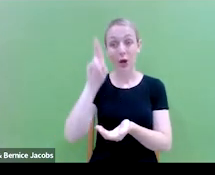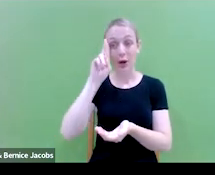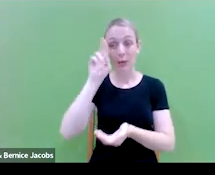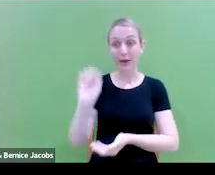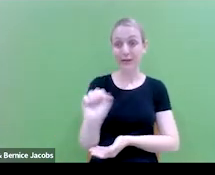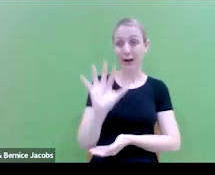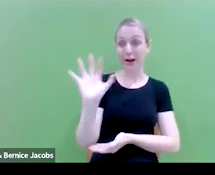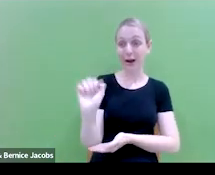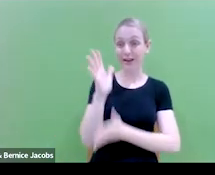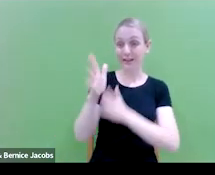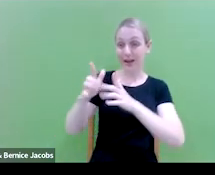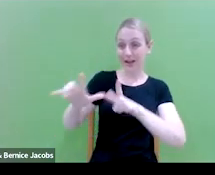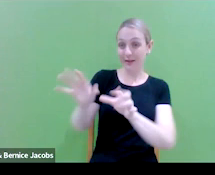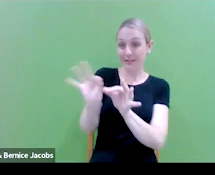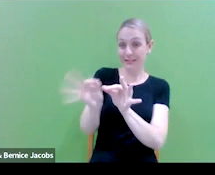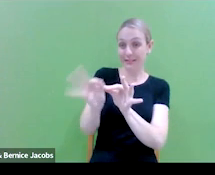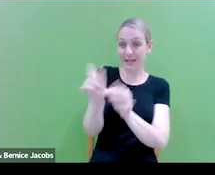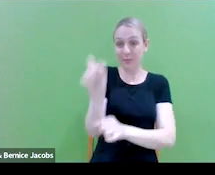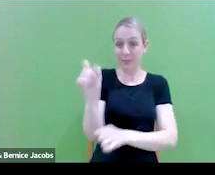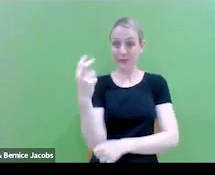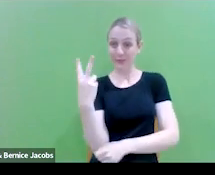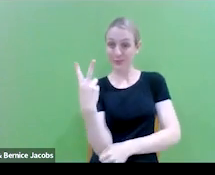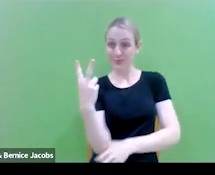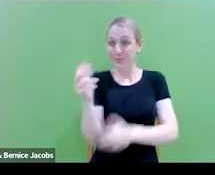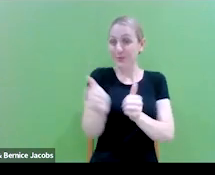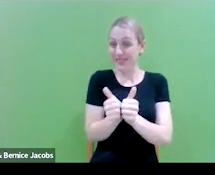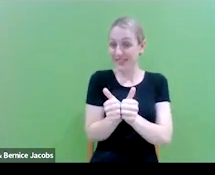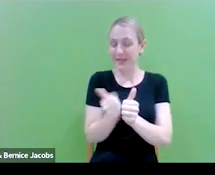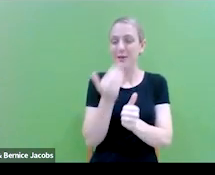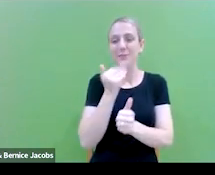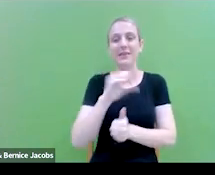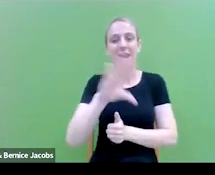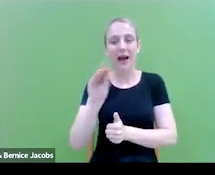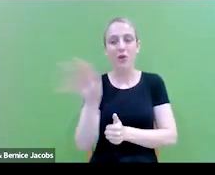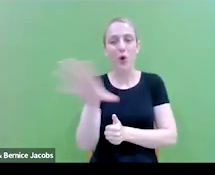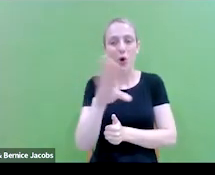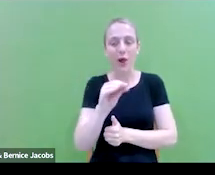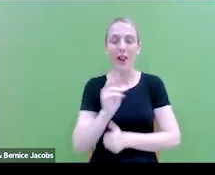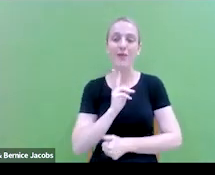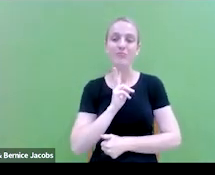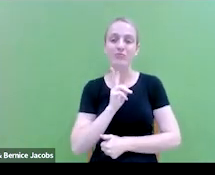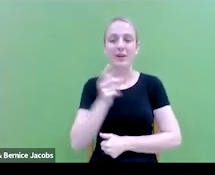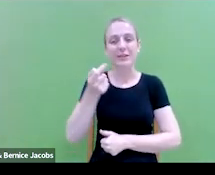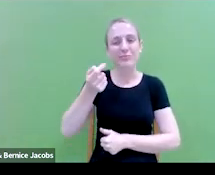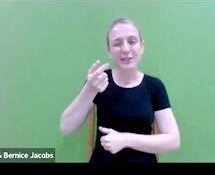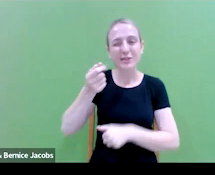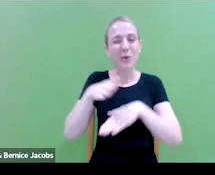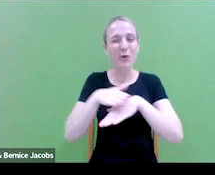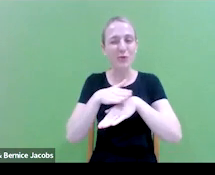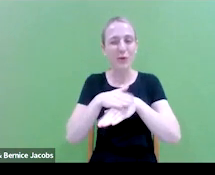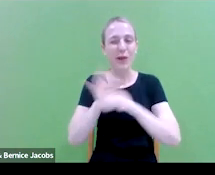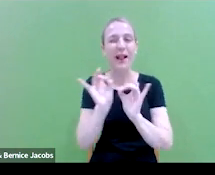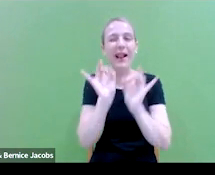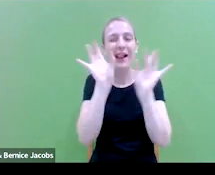Sign Language interpreters joining us this evening, I'd like to ask all of you to please speak a little bit slower if you do need to